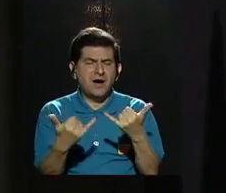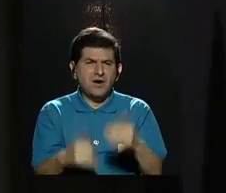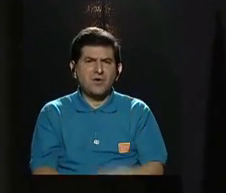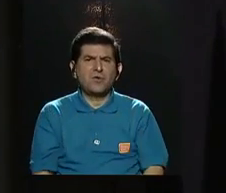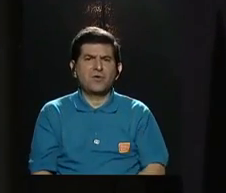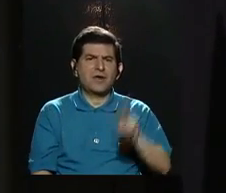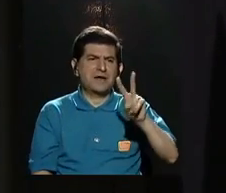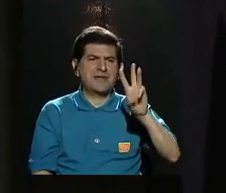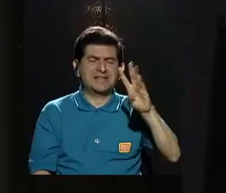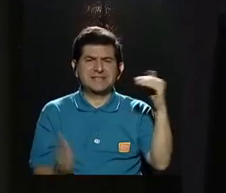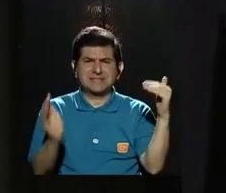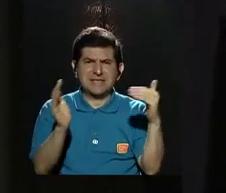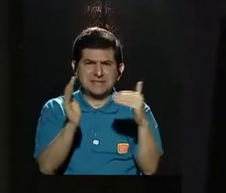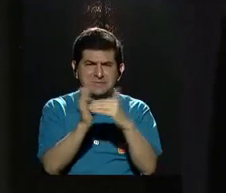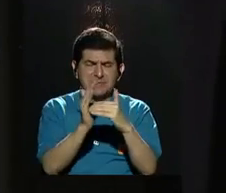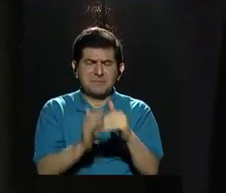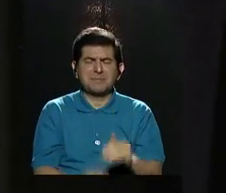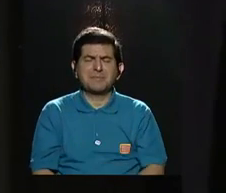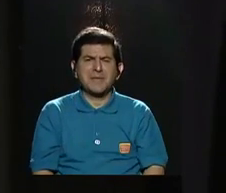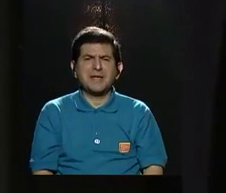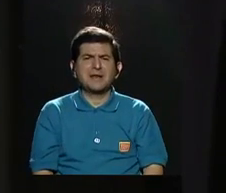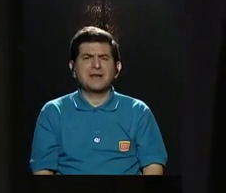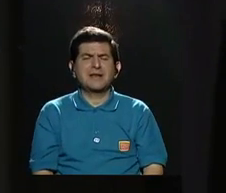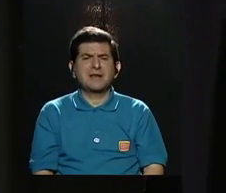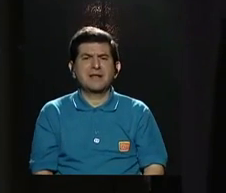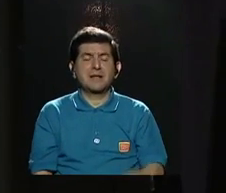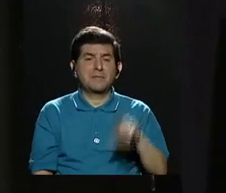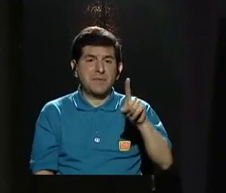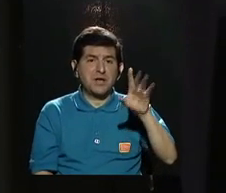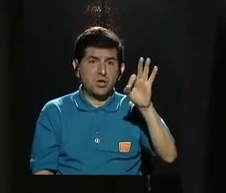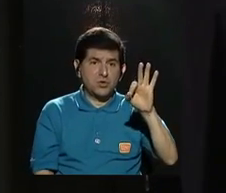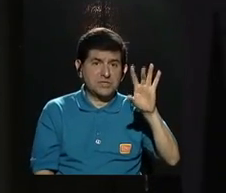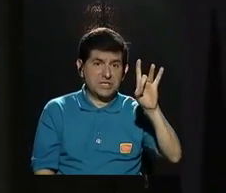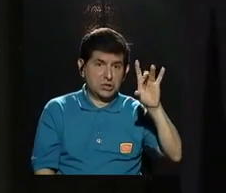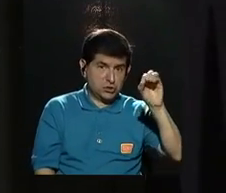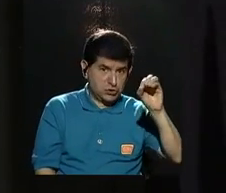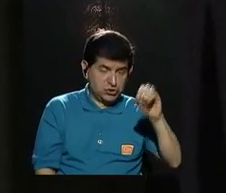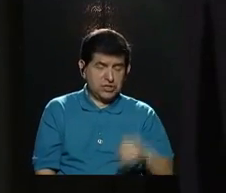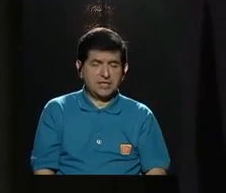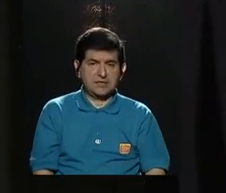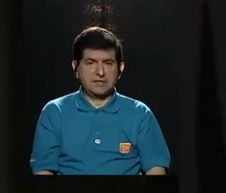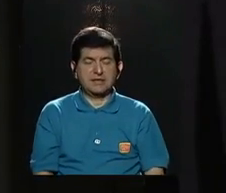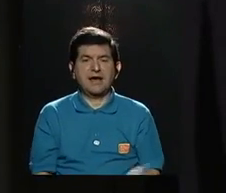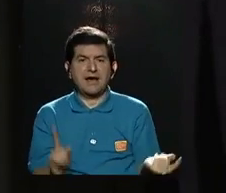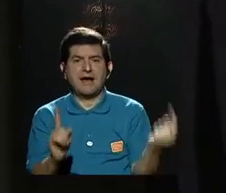26,000, a little more than 26,000 in 1980, to more than